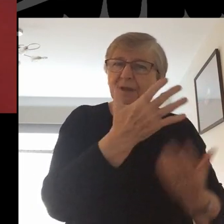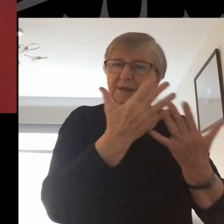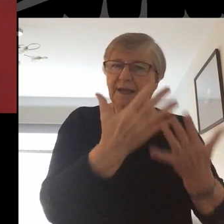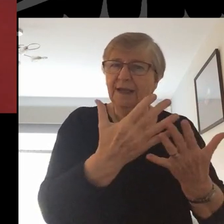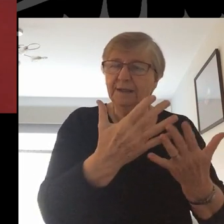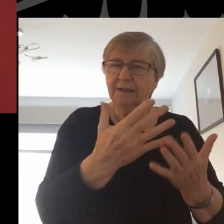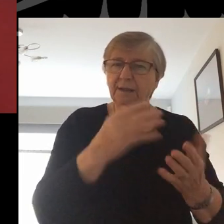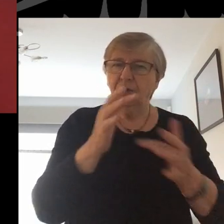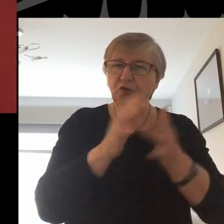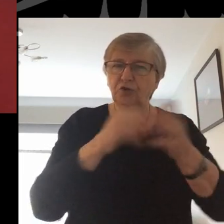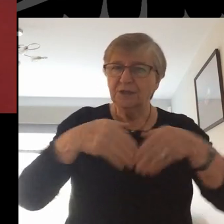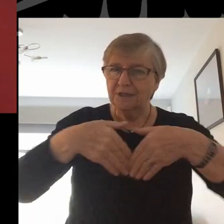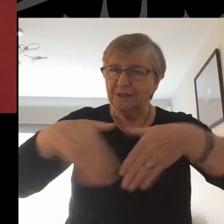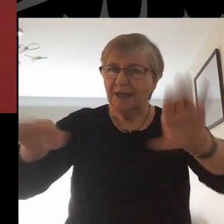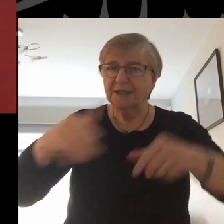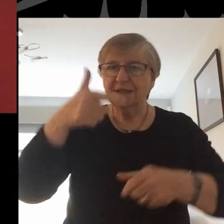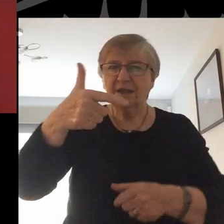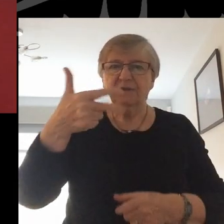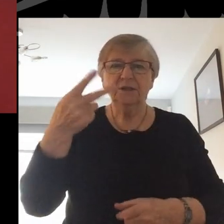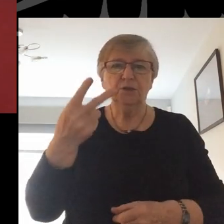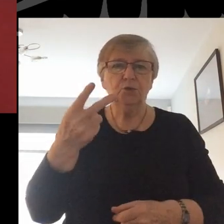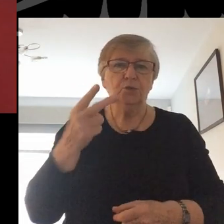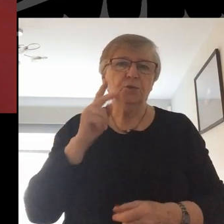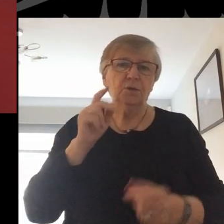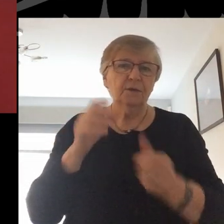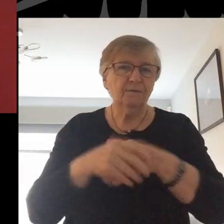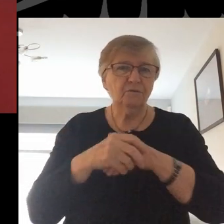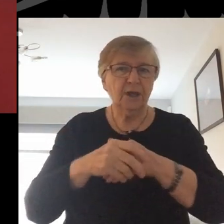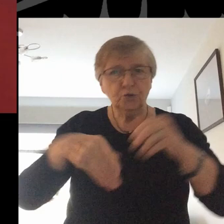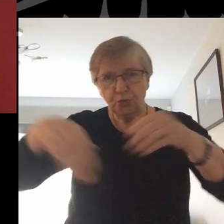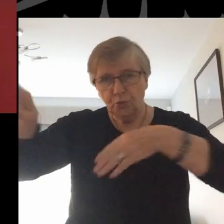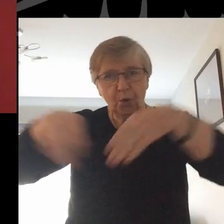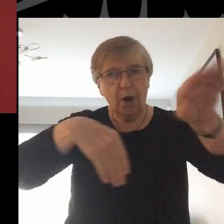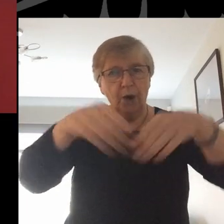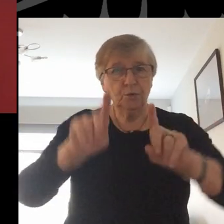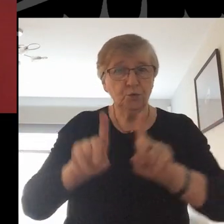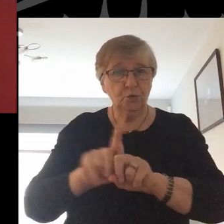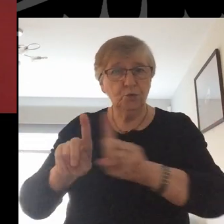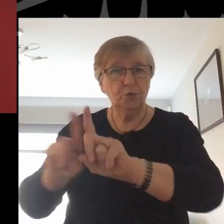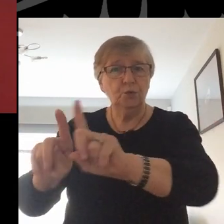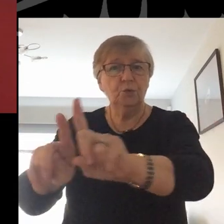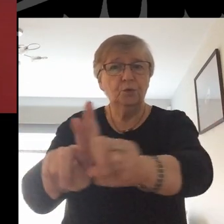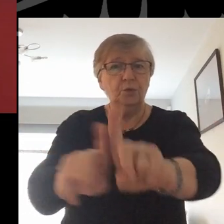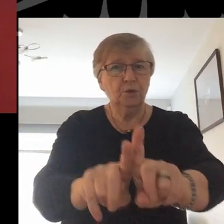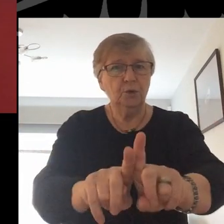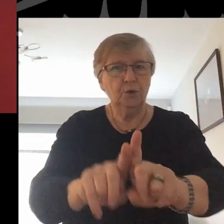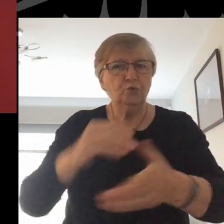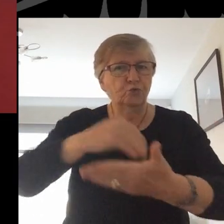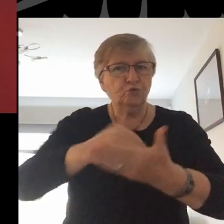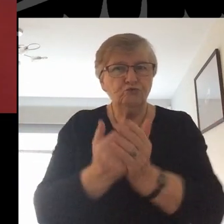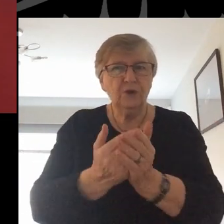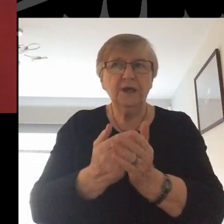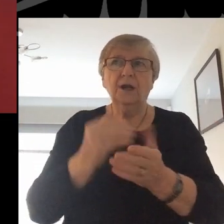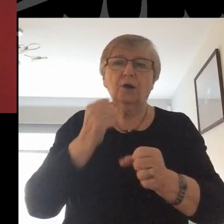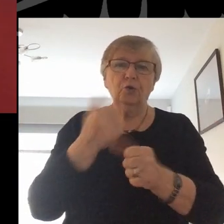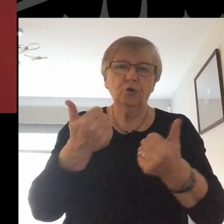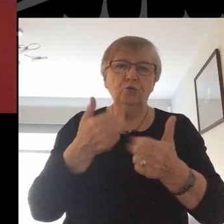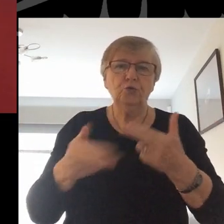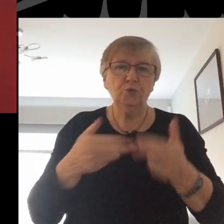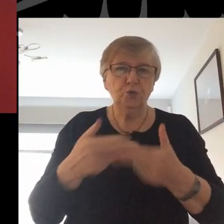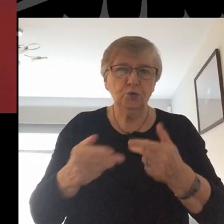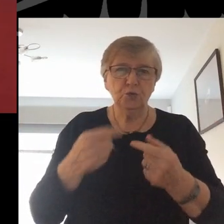his followers out two by two to do mission, to share faith, to take the gospel, to announce that the kingdom is